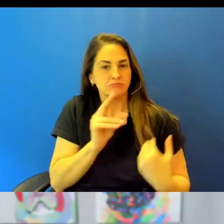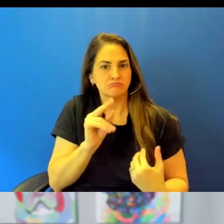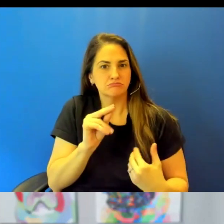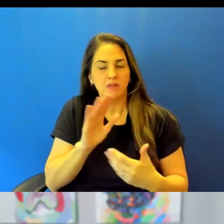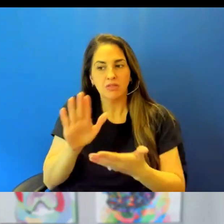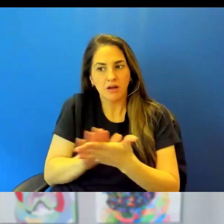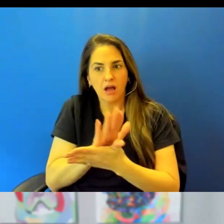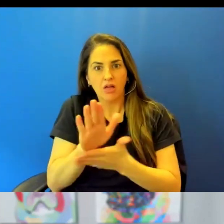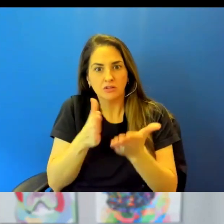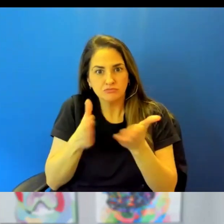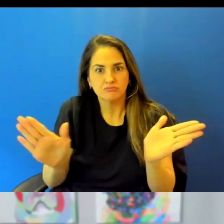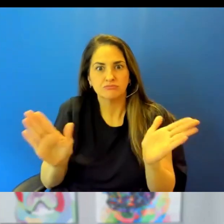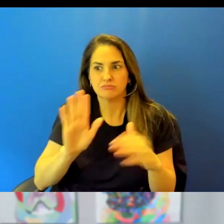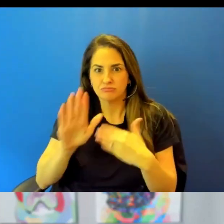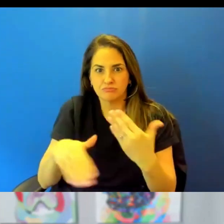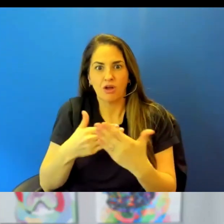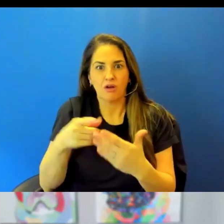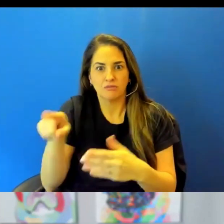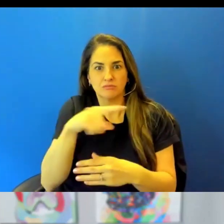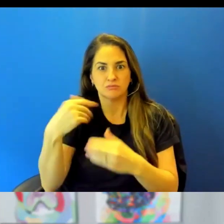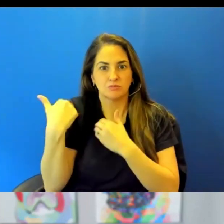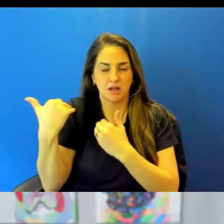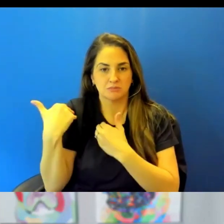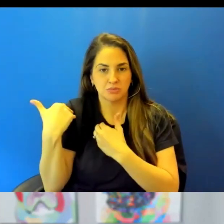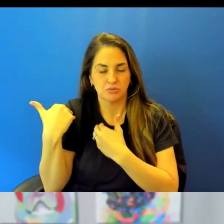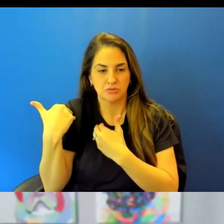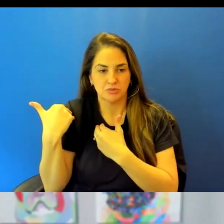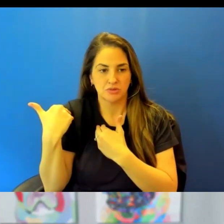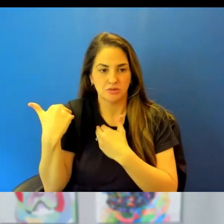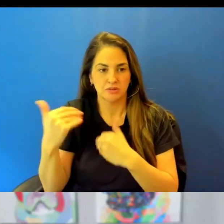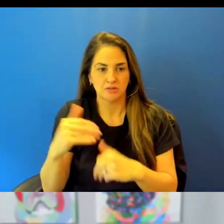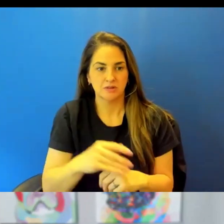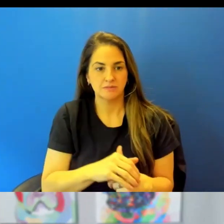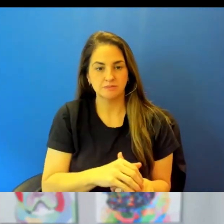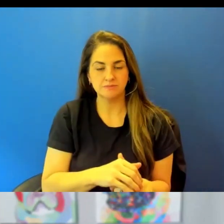is responsible. And when we've seen,